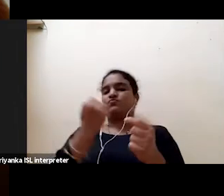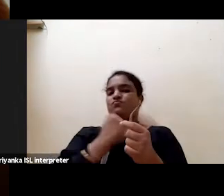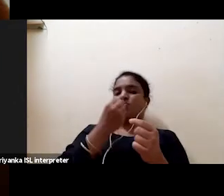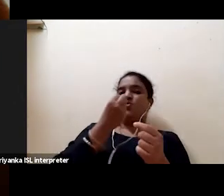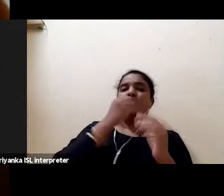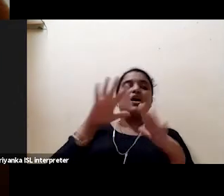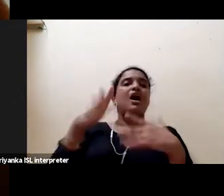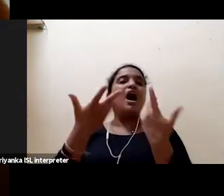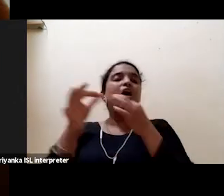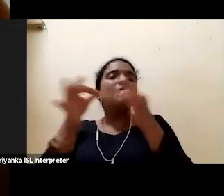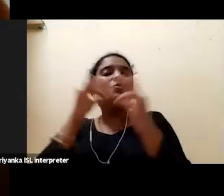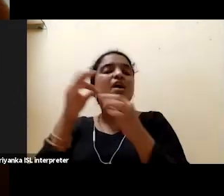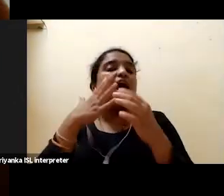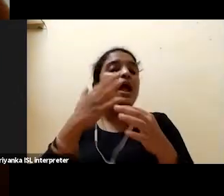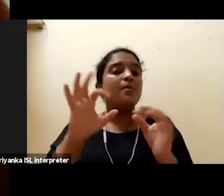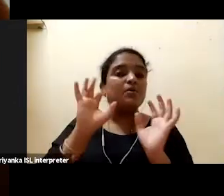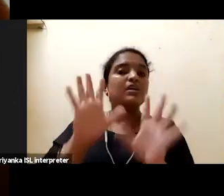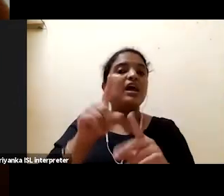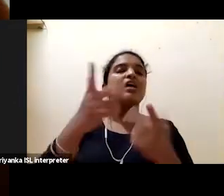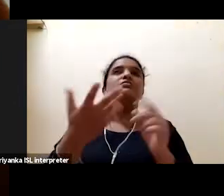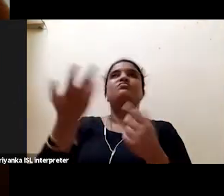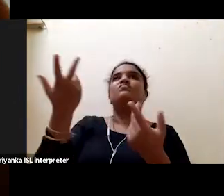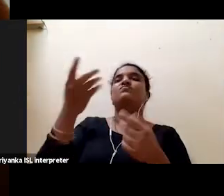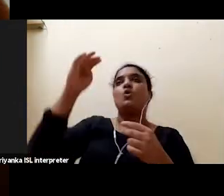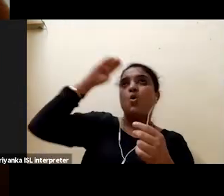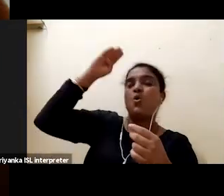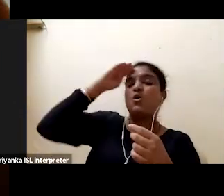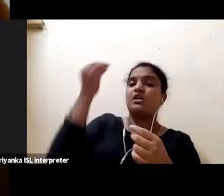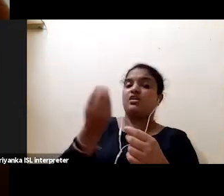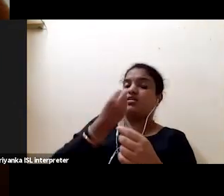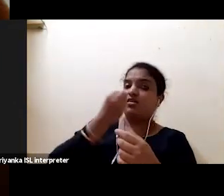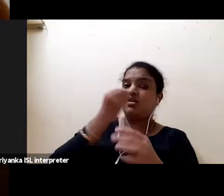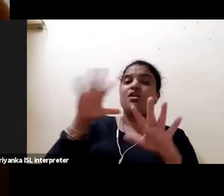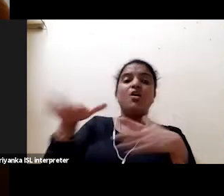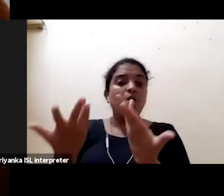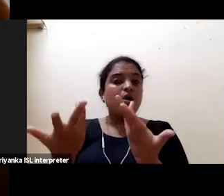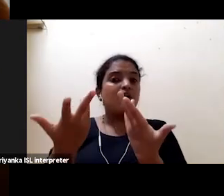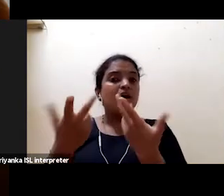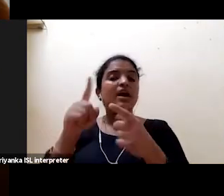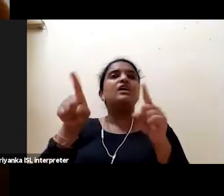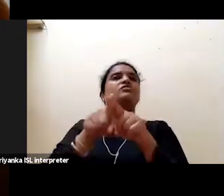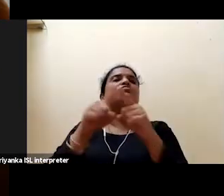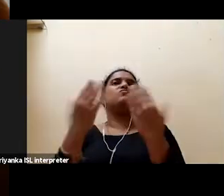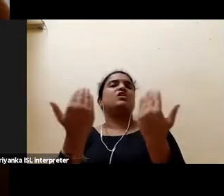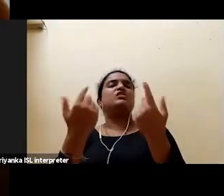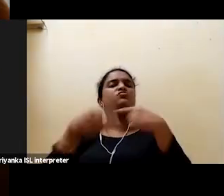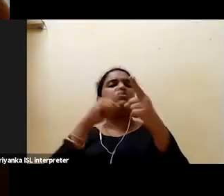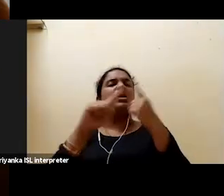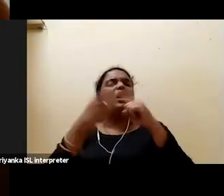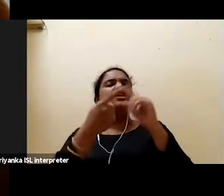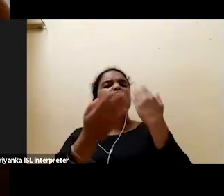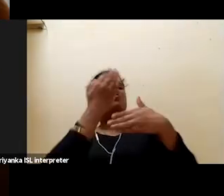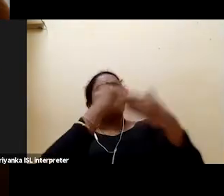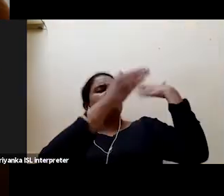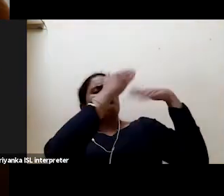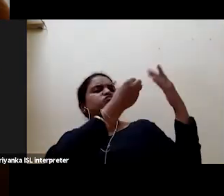it's describing the food that you ate in a restaurant, or you're describing food that was eaten in history. So it could be any